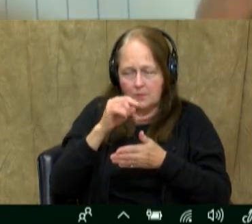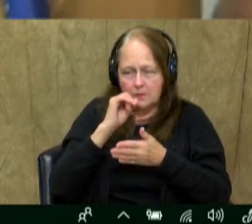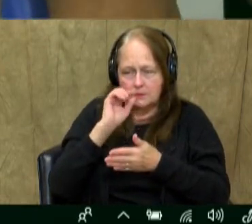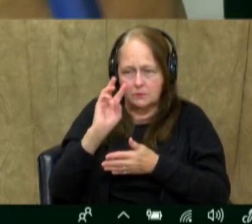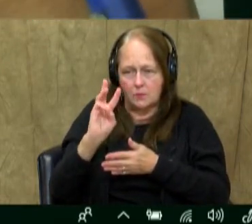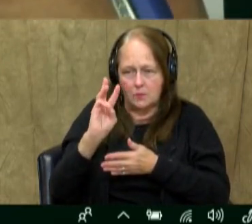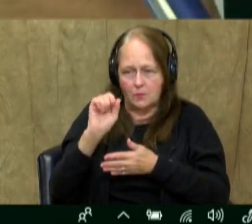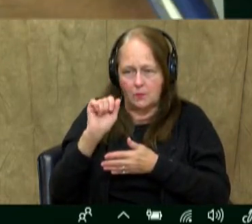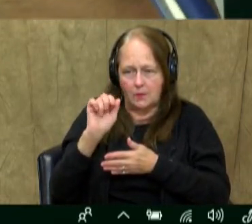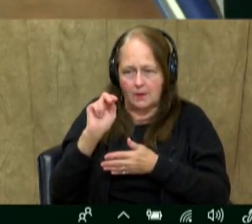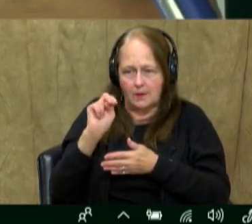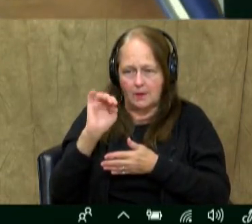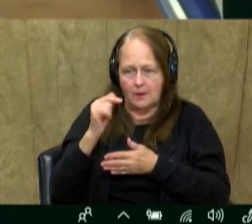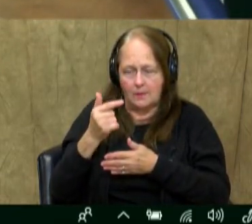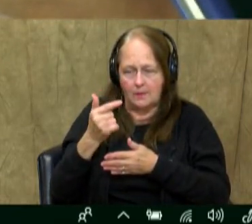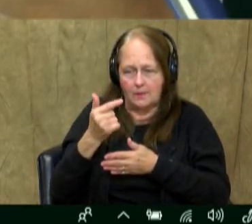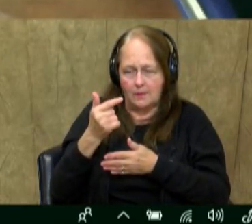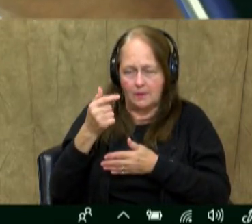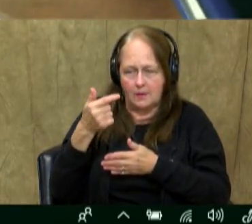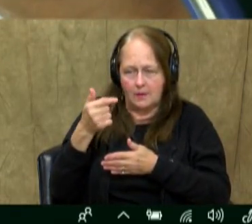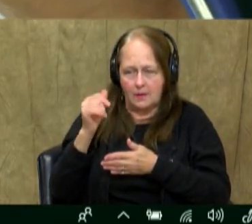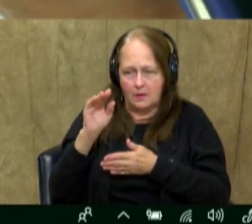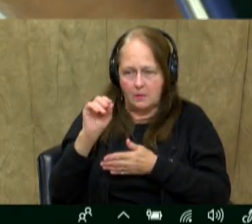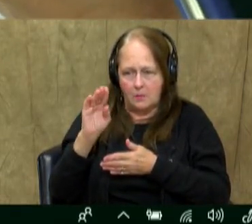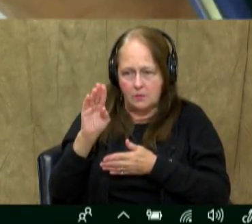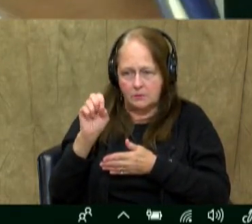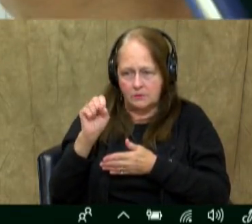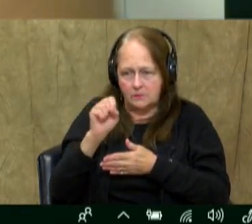waning. So this is waning gibbous